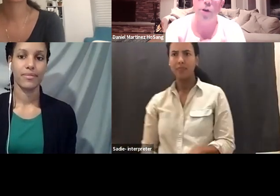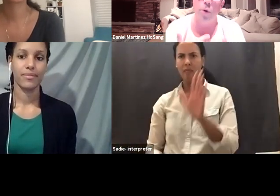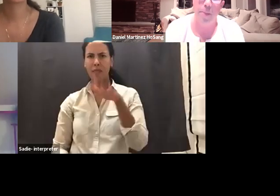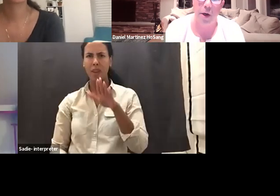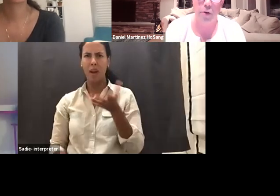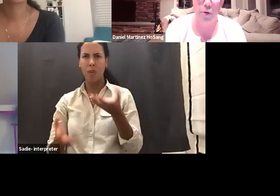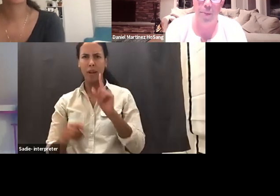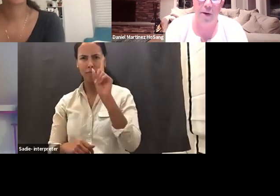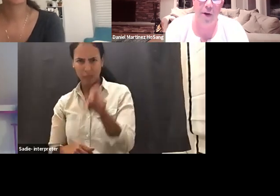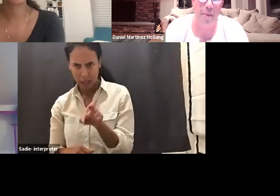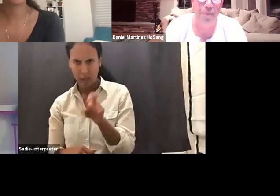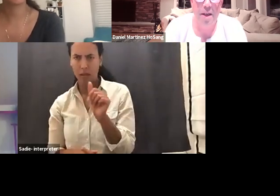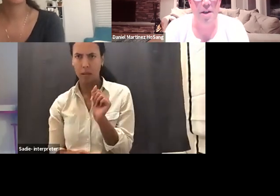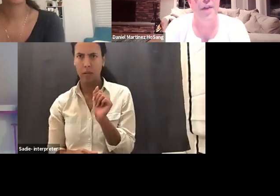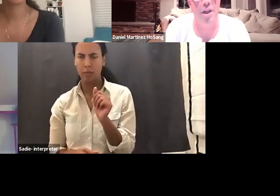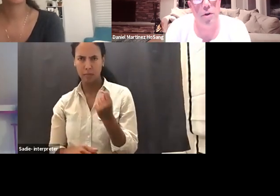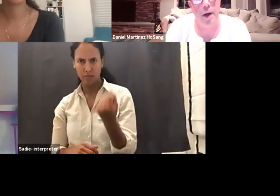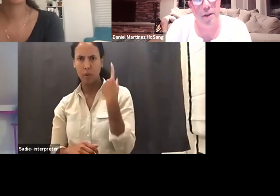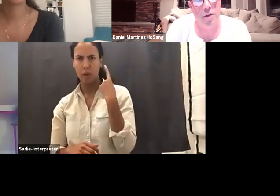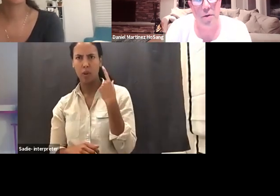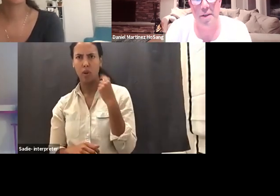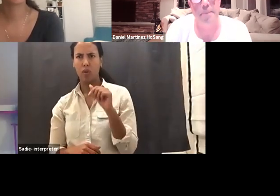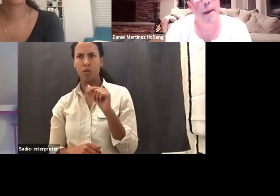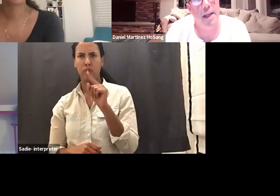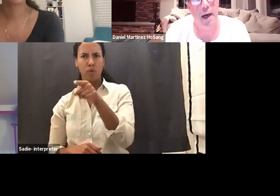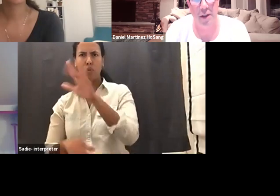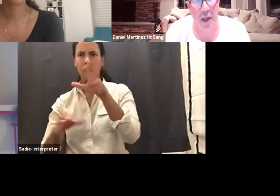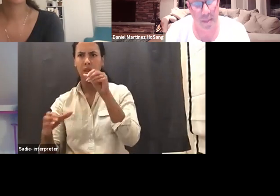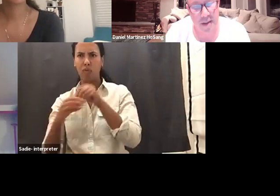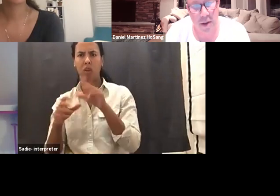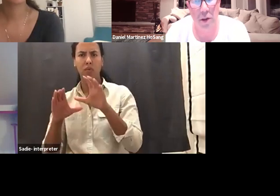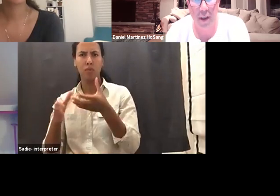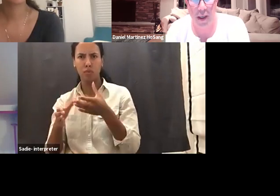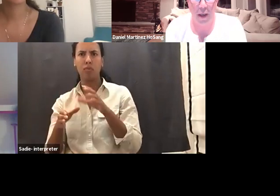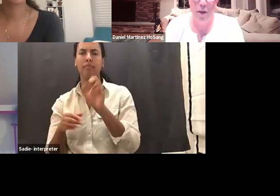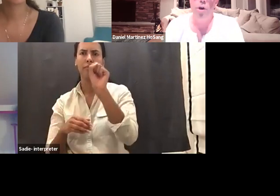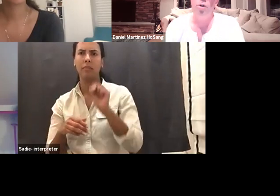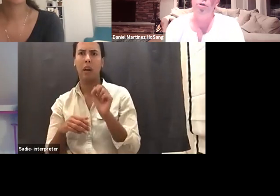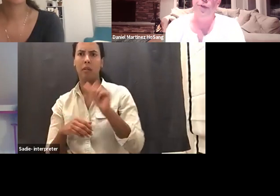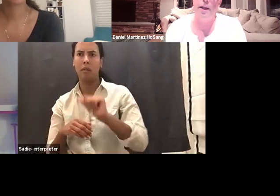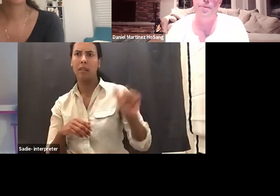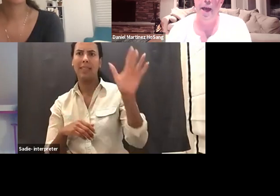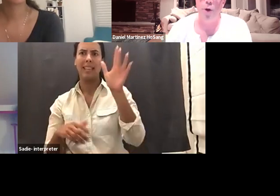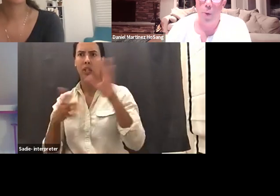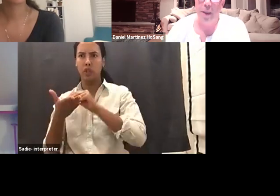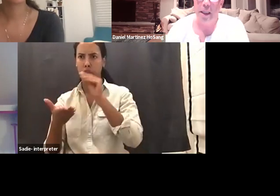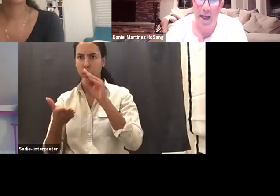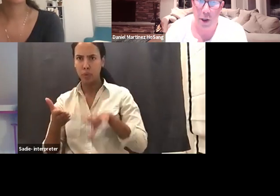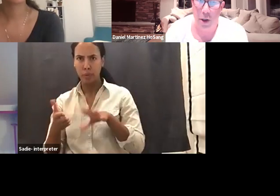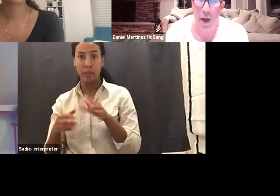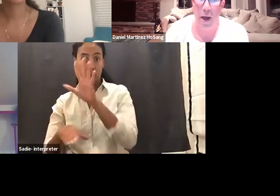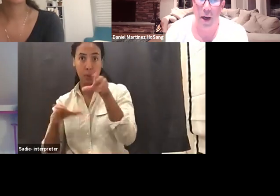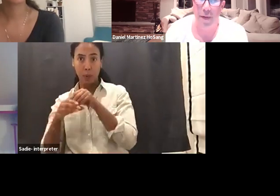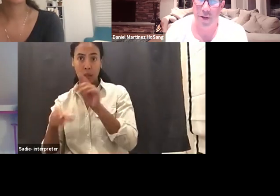last year you were among a group of South Asian American students at many college campuses, including Yale, who developed an open